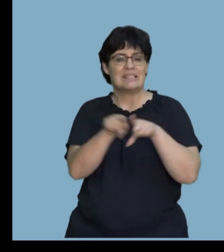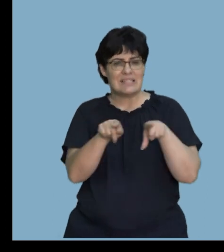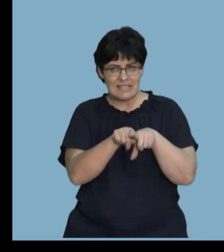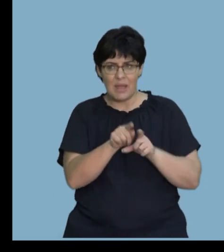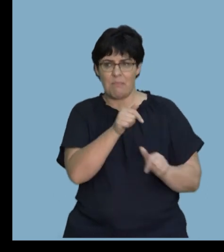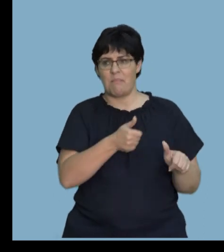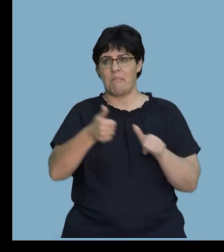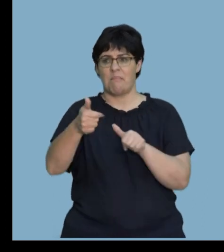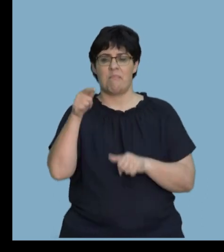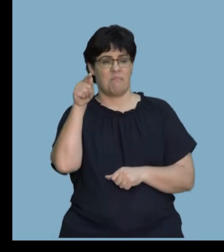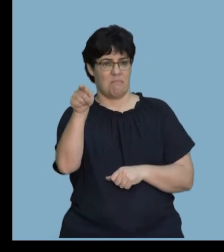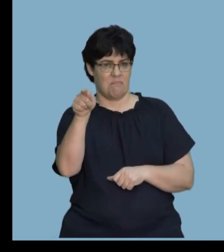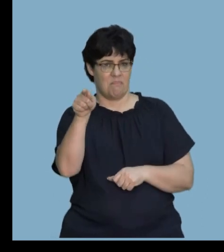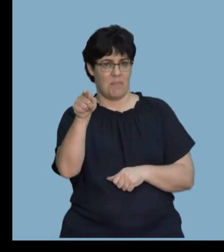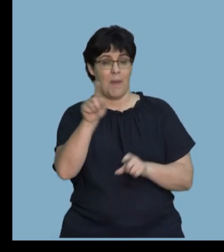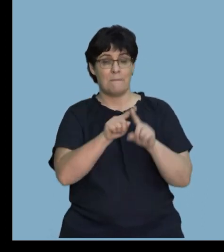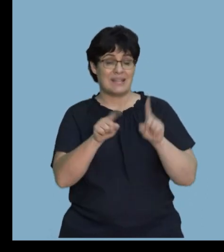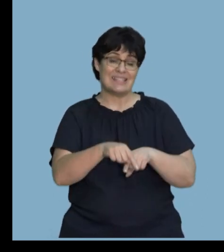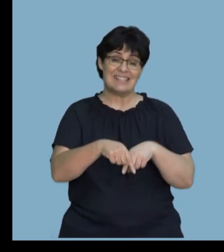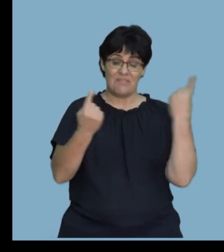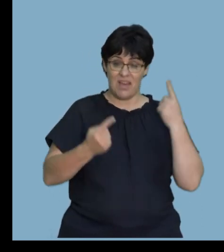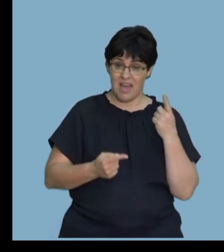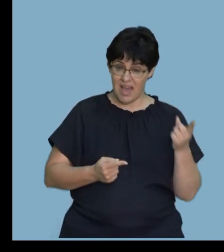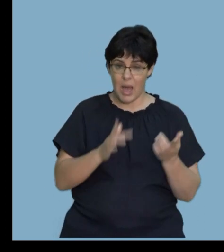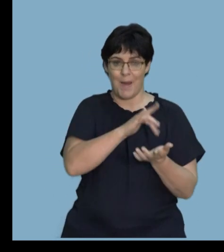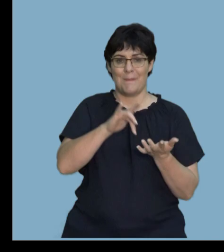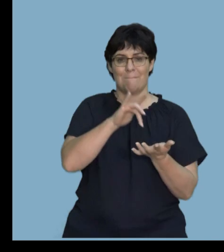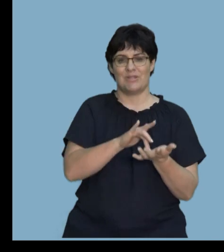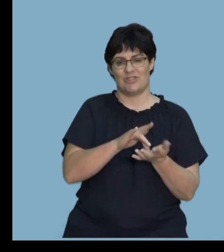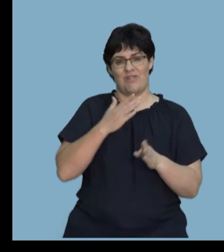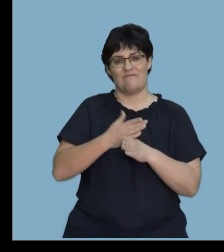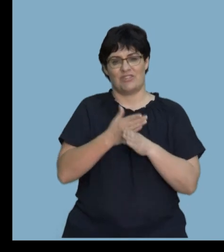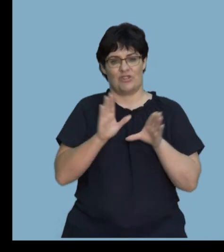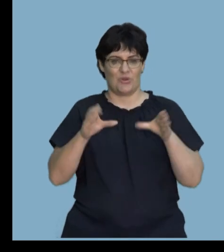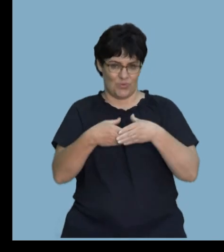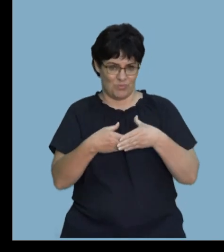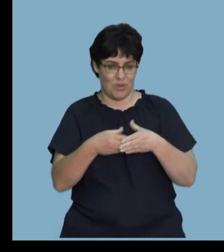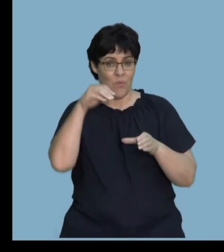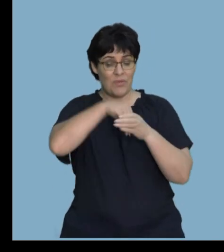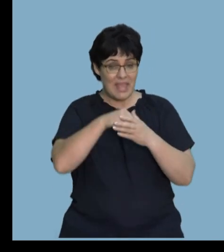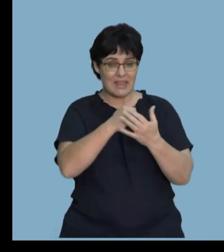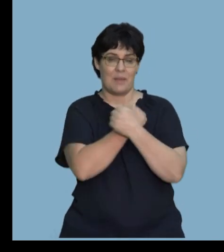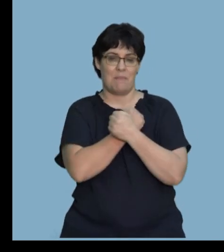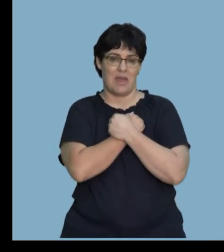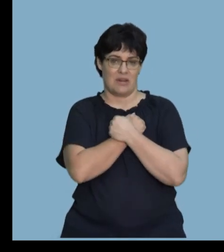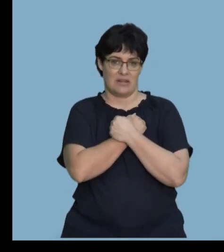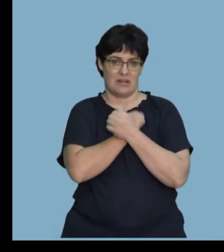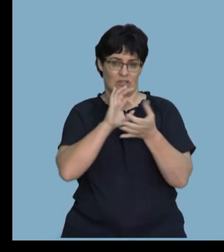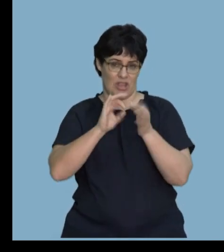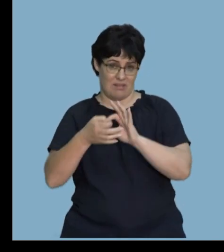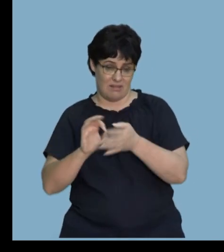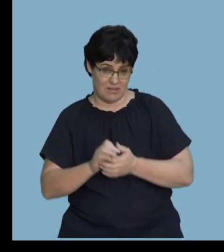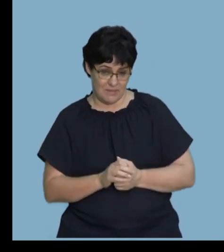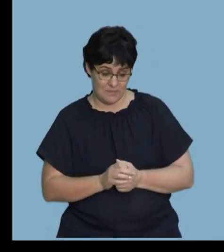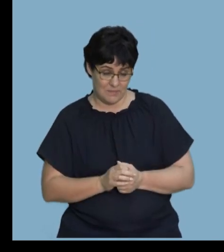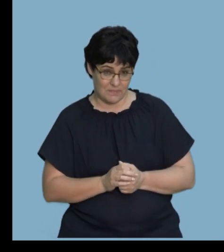but differ in terms of the position of the functional group in the parent chain, right? So what can happen here is